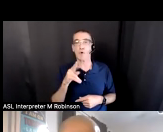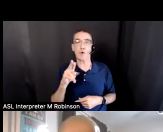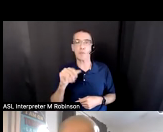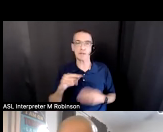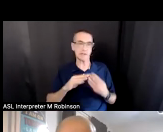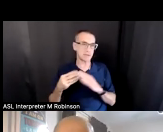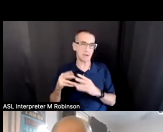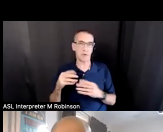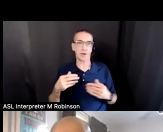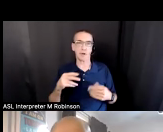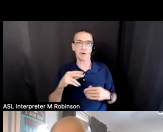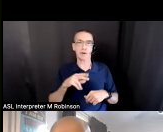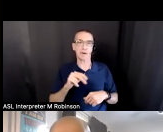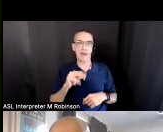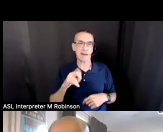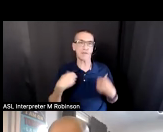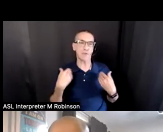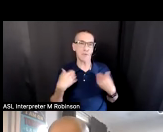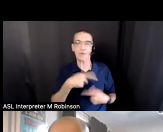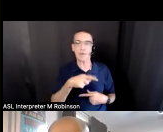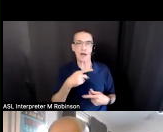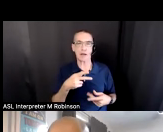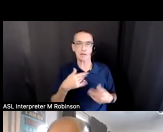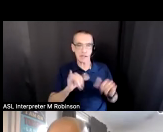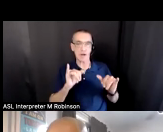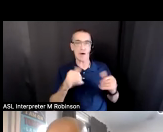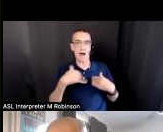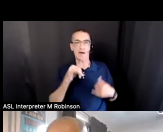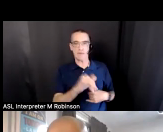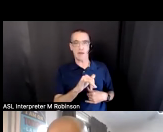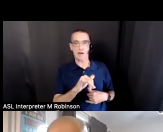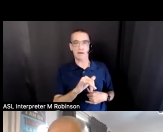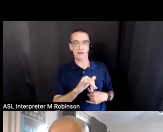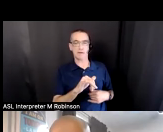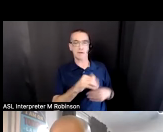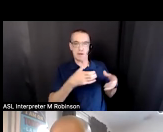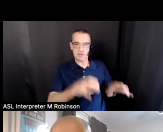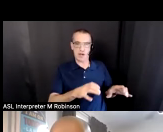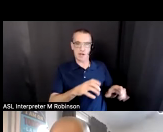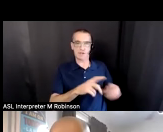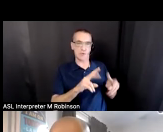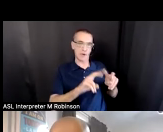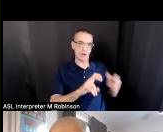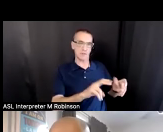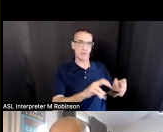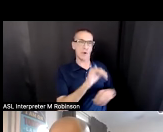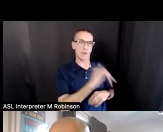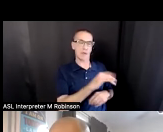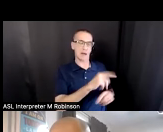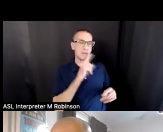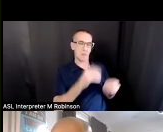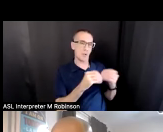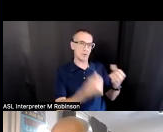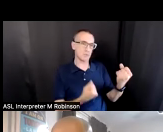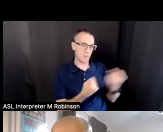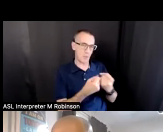Native youth, that they still have those chances to kind of explore that and to be supportive of